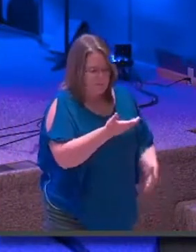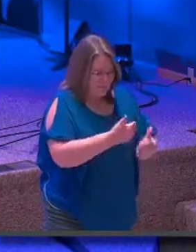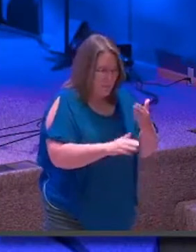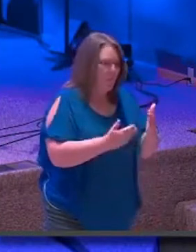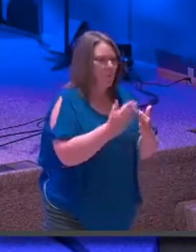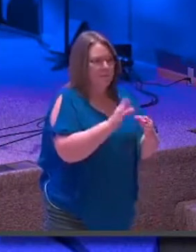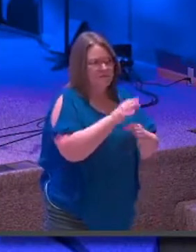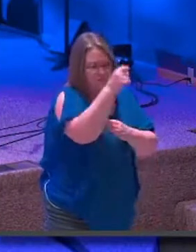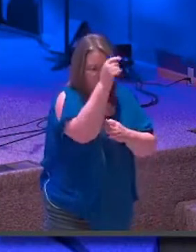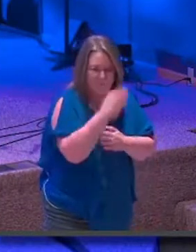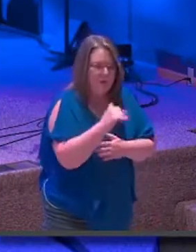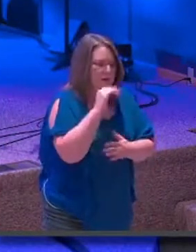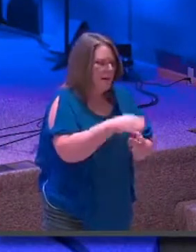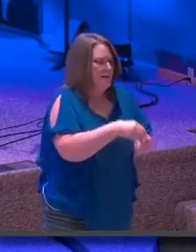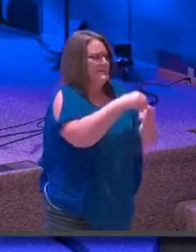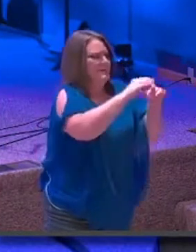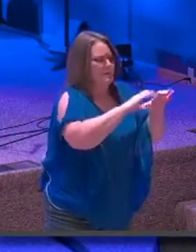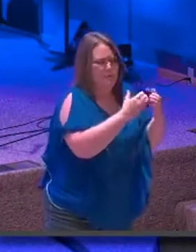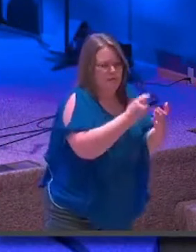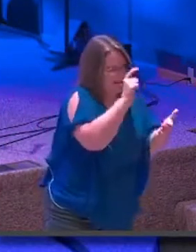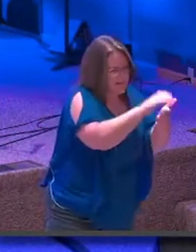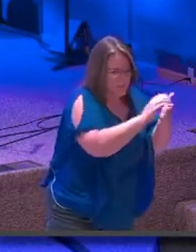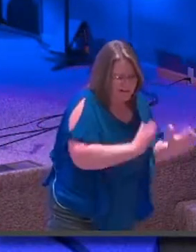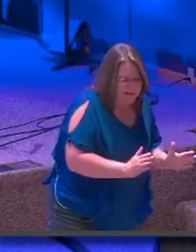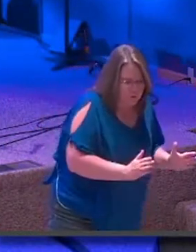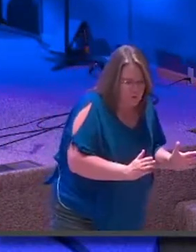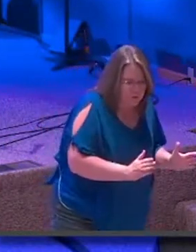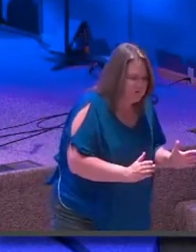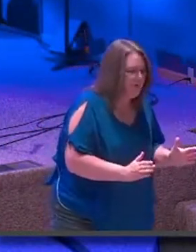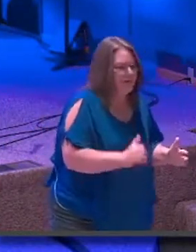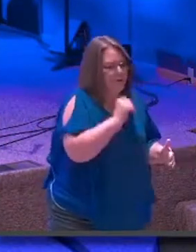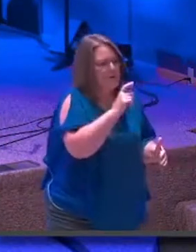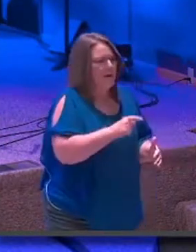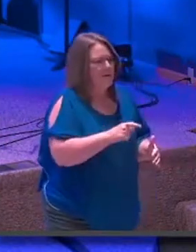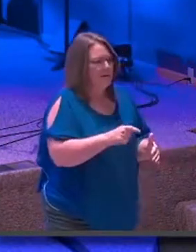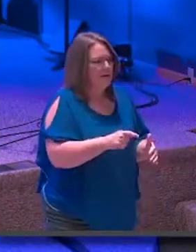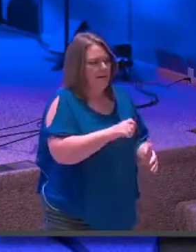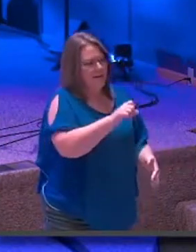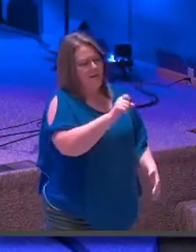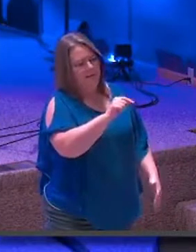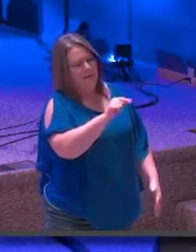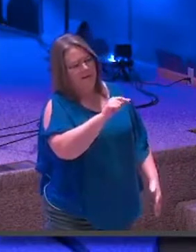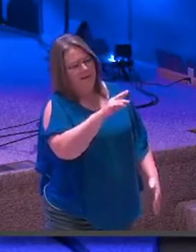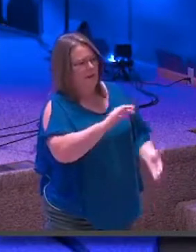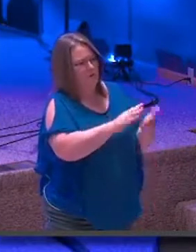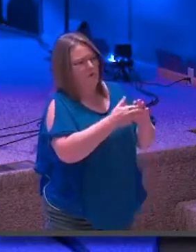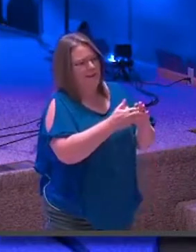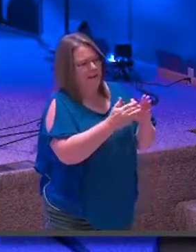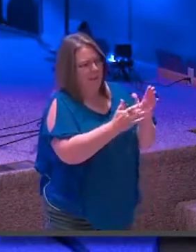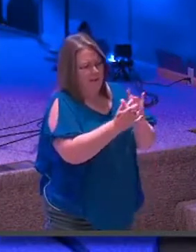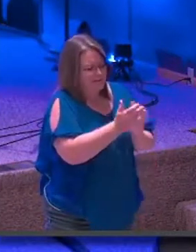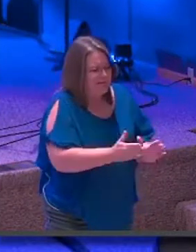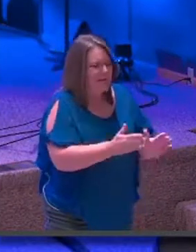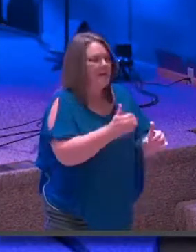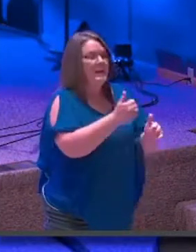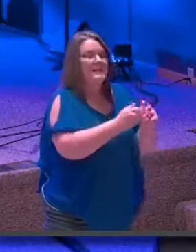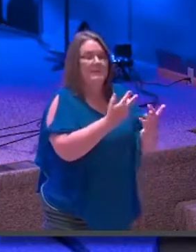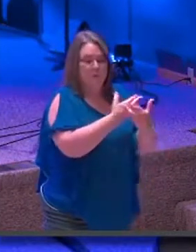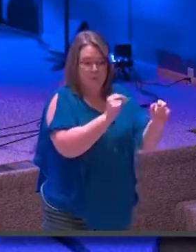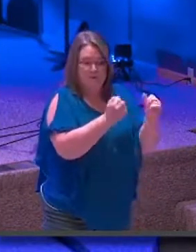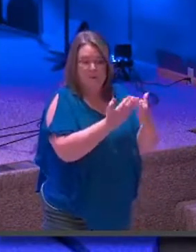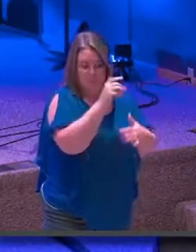It's not a special class of believer. It's not, you don't need a statue to be a saint. It's everyone who's been redeemed by God.